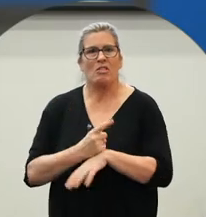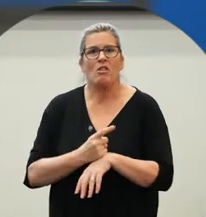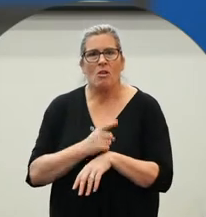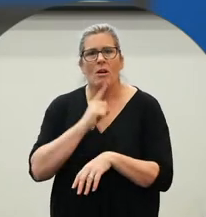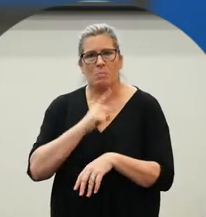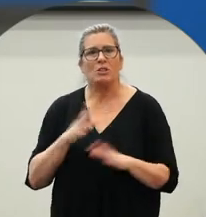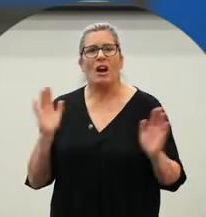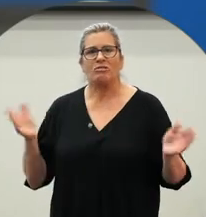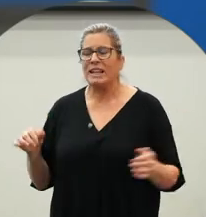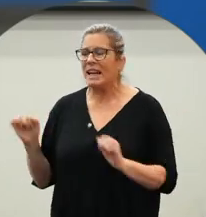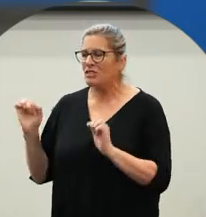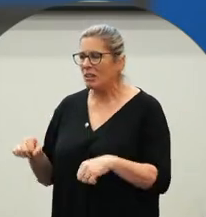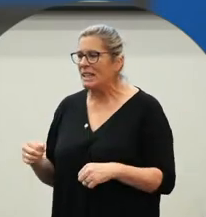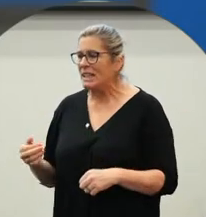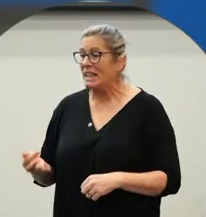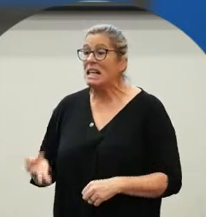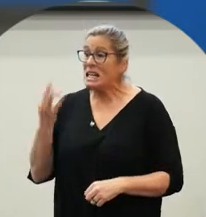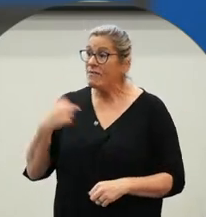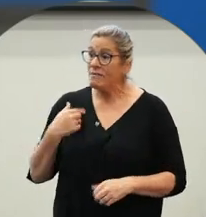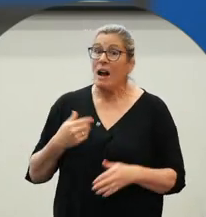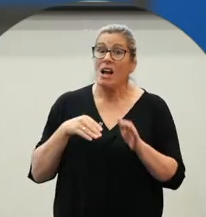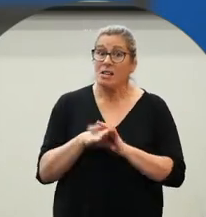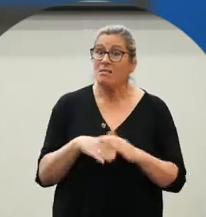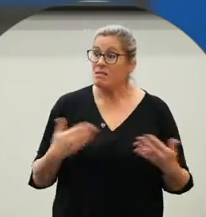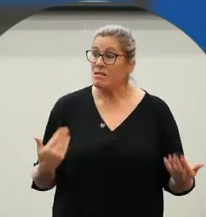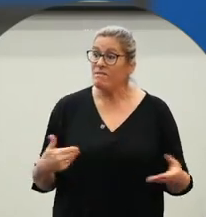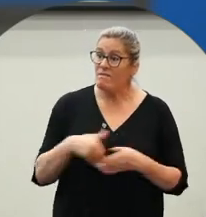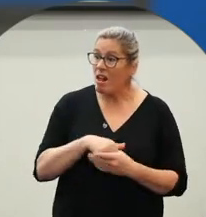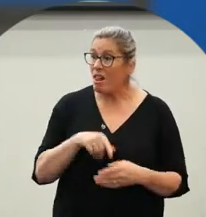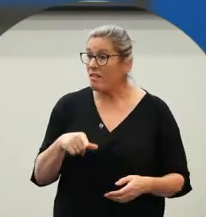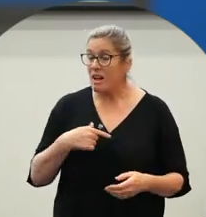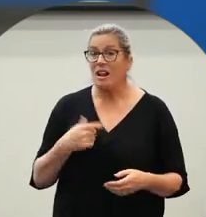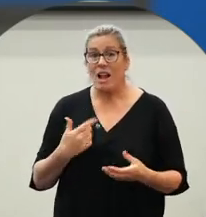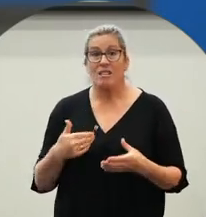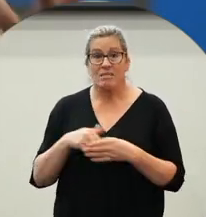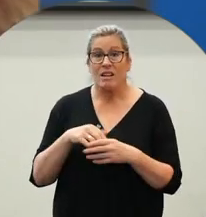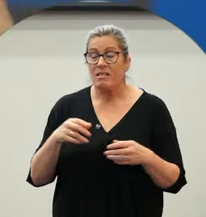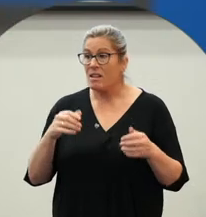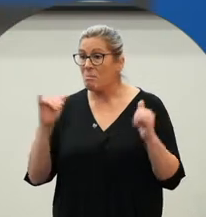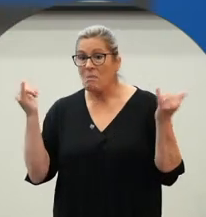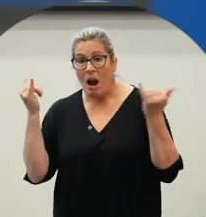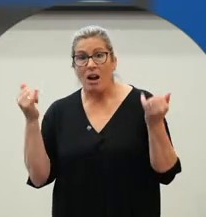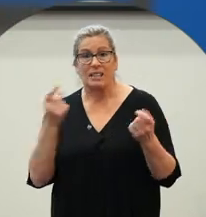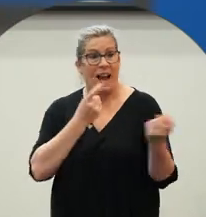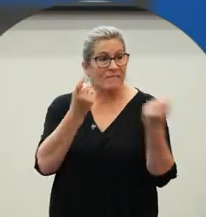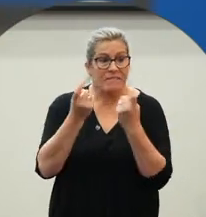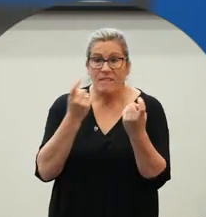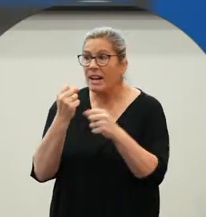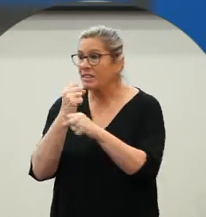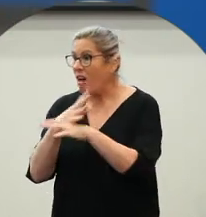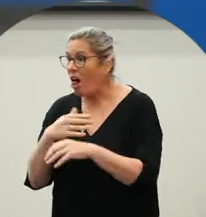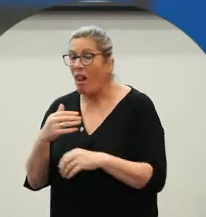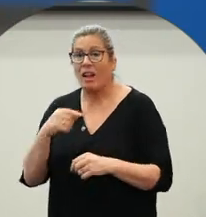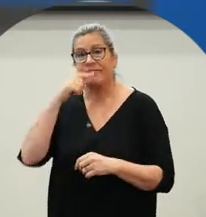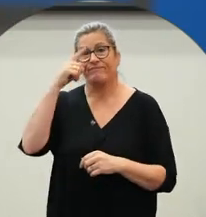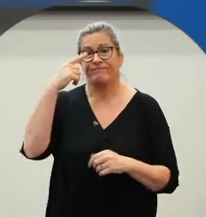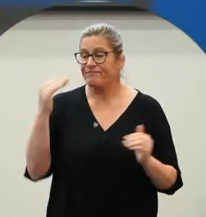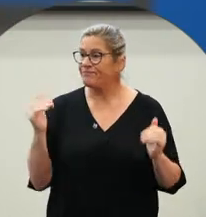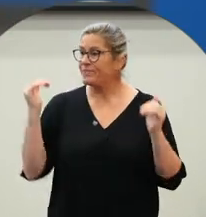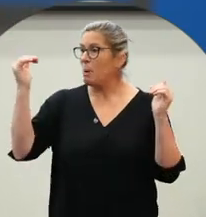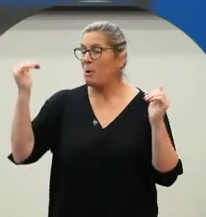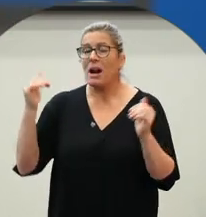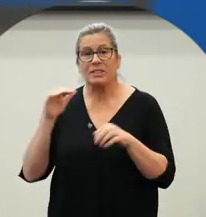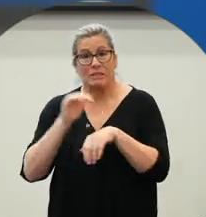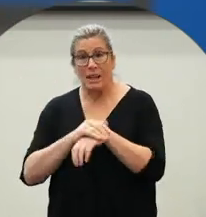made a deal with her mother that if I do the debutante season and I have a party and we invite all the Tory MPs and all our upper-class friends, then you let me